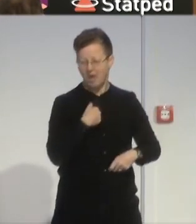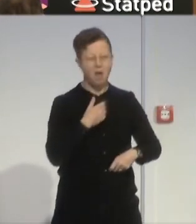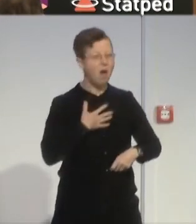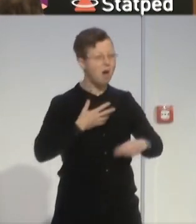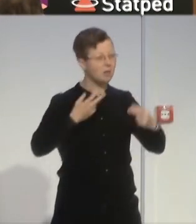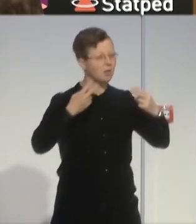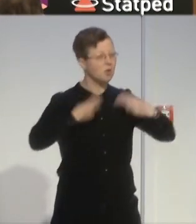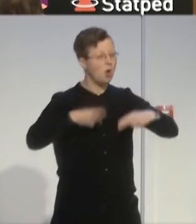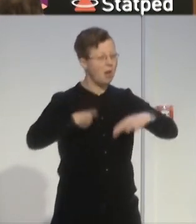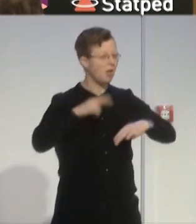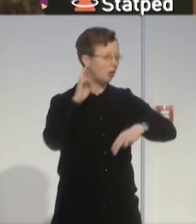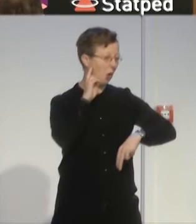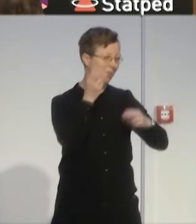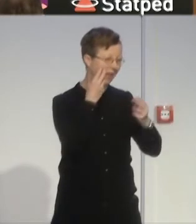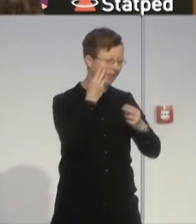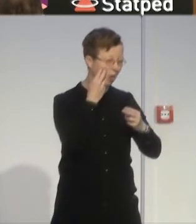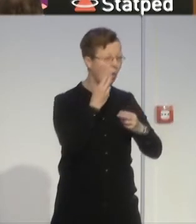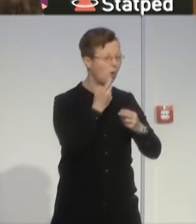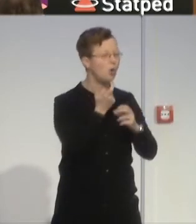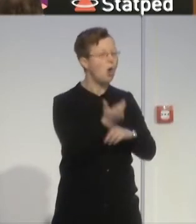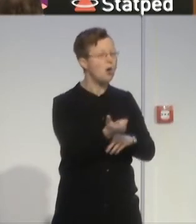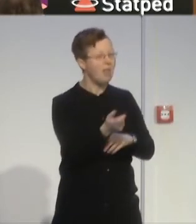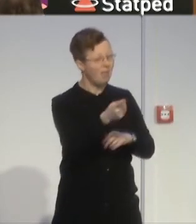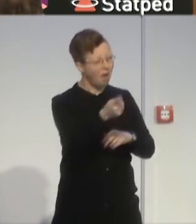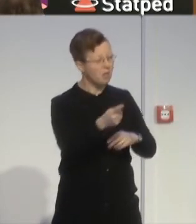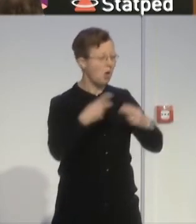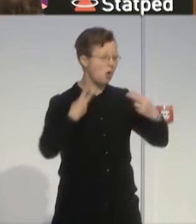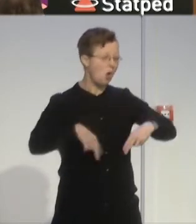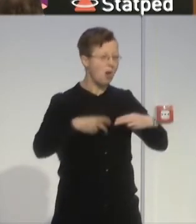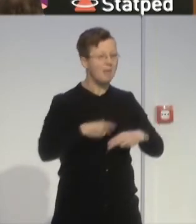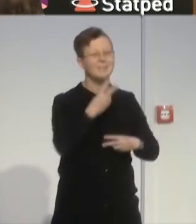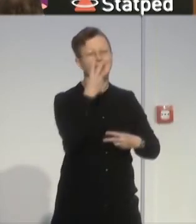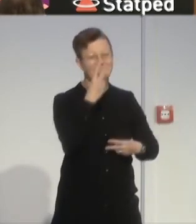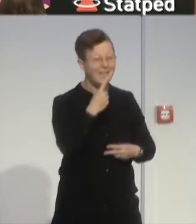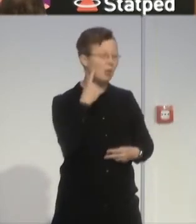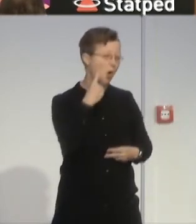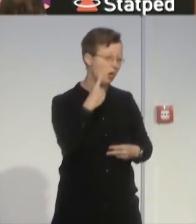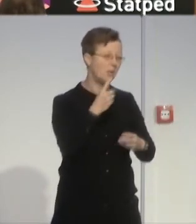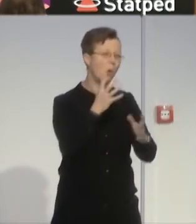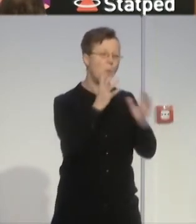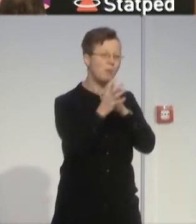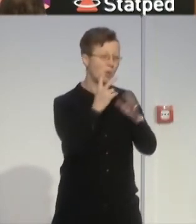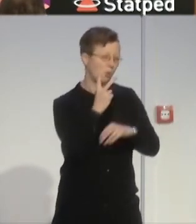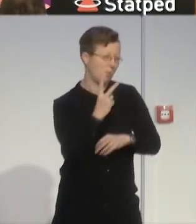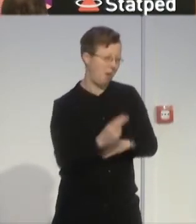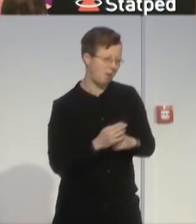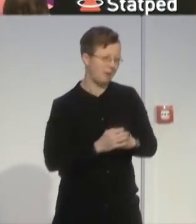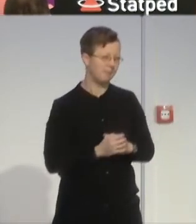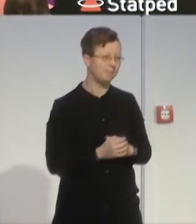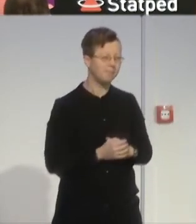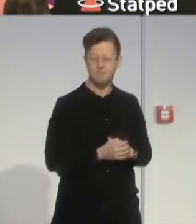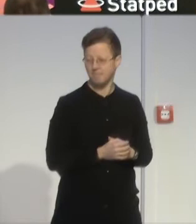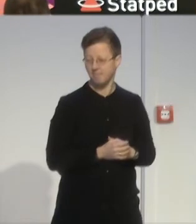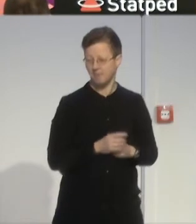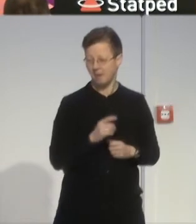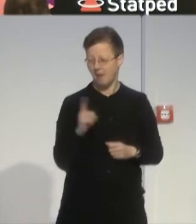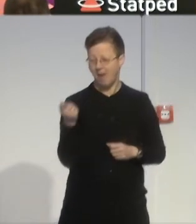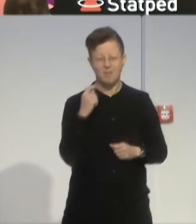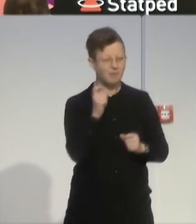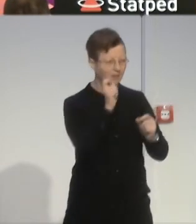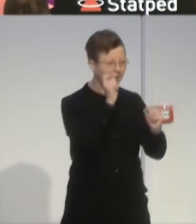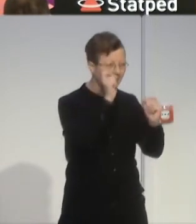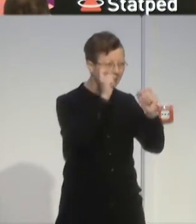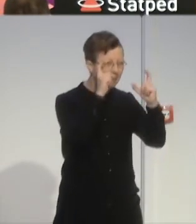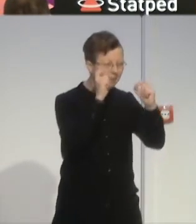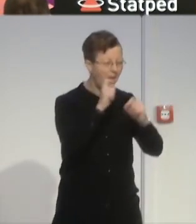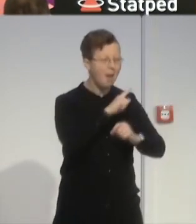deafblind person, and Göran is in the role of the sighted and hearing communication partner. This is a glimpse. It's just